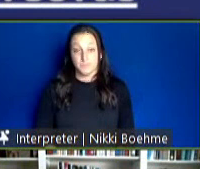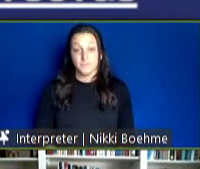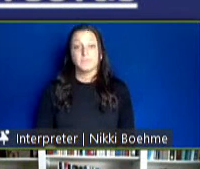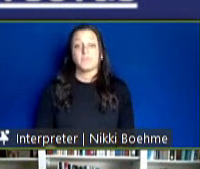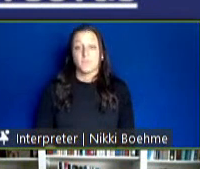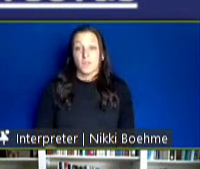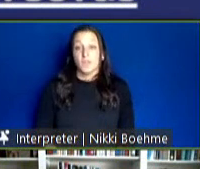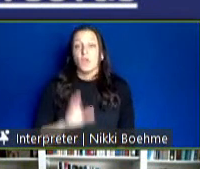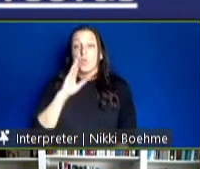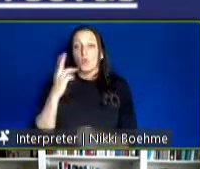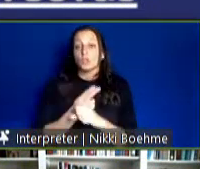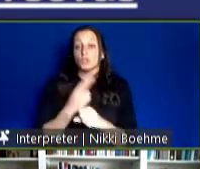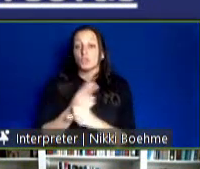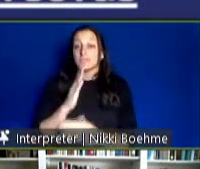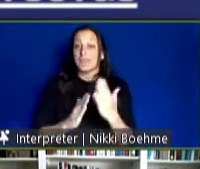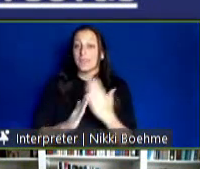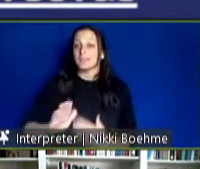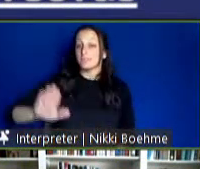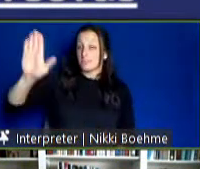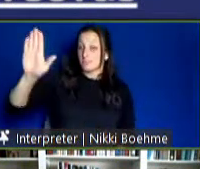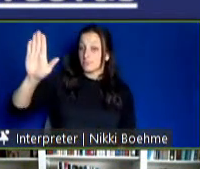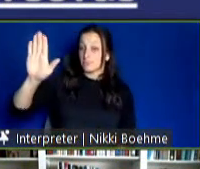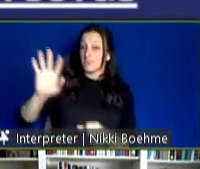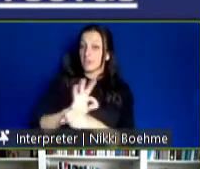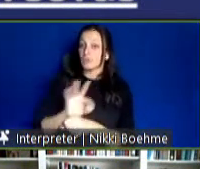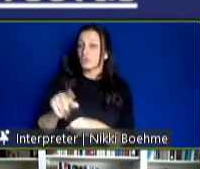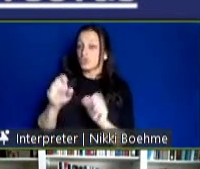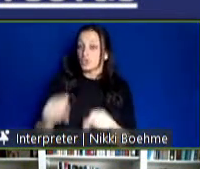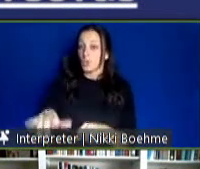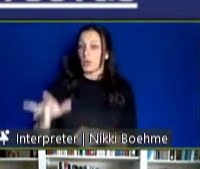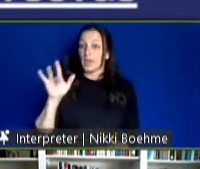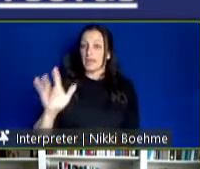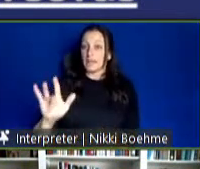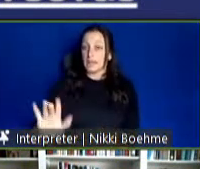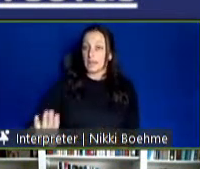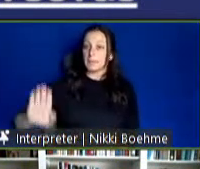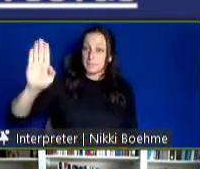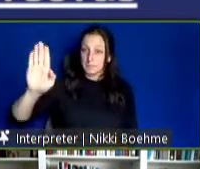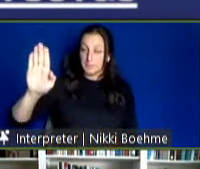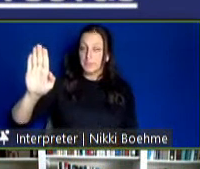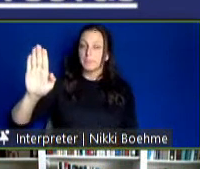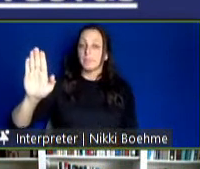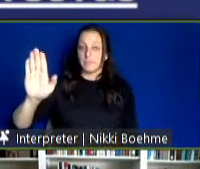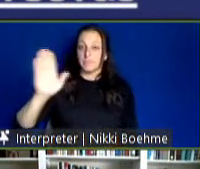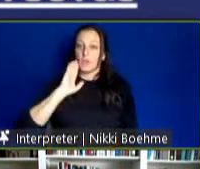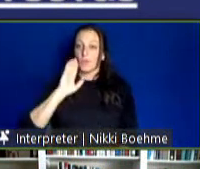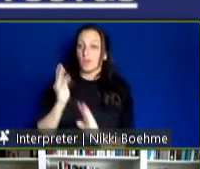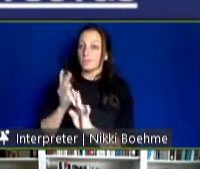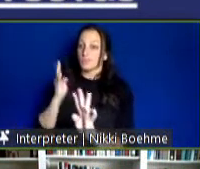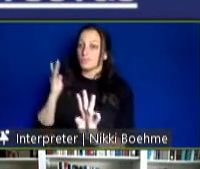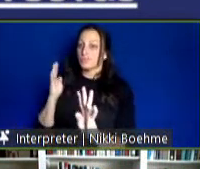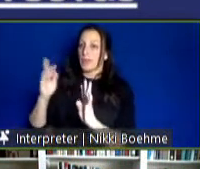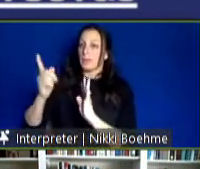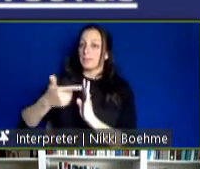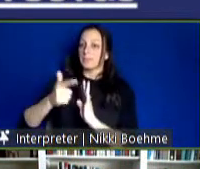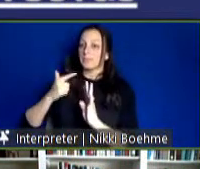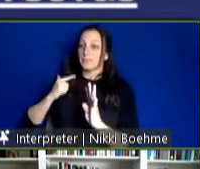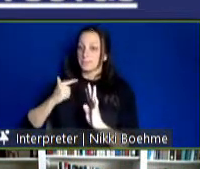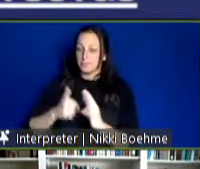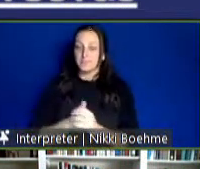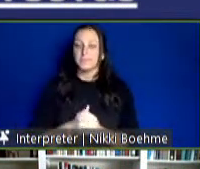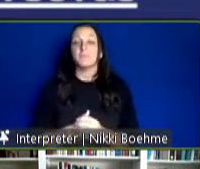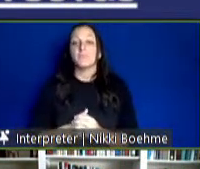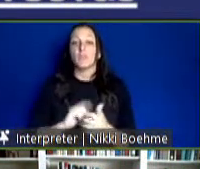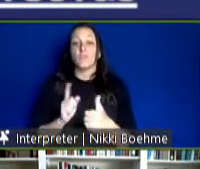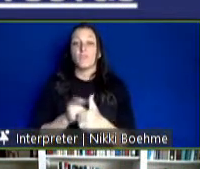the raise hand function, so you can go ahead and click that raise hand button, and that will put you in the queue to ask a question. Let's start out